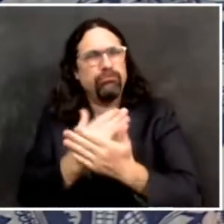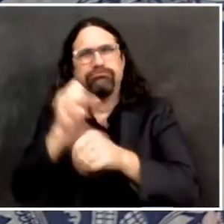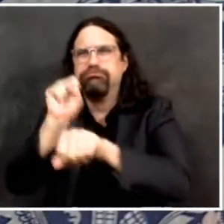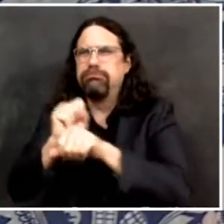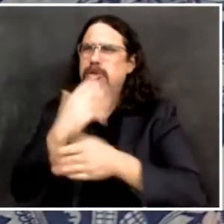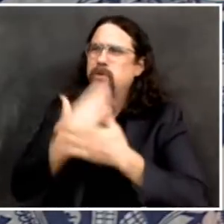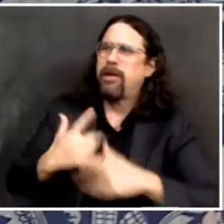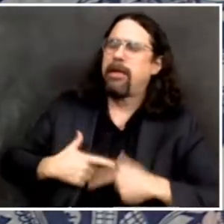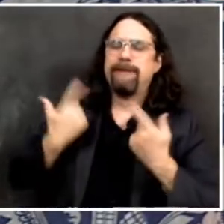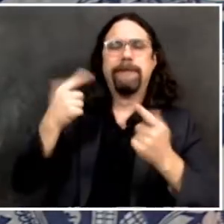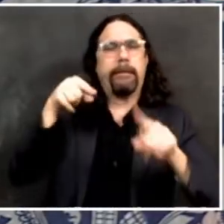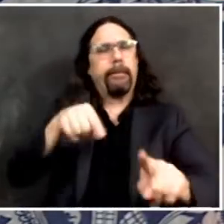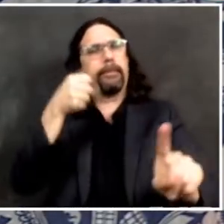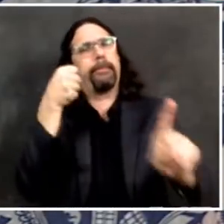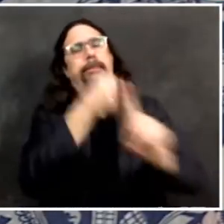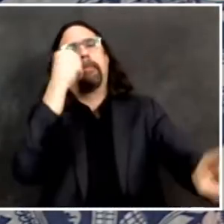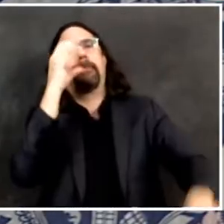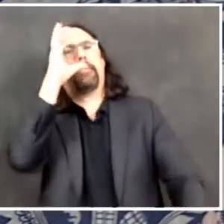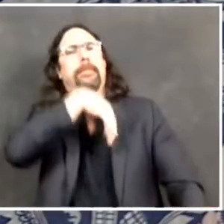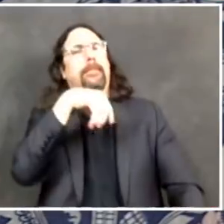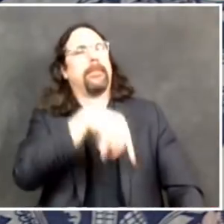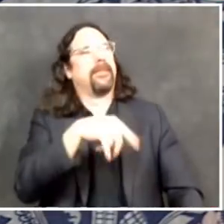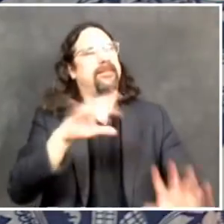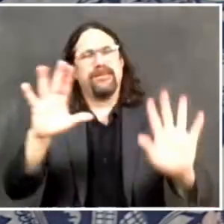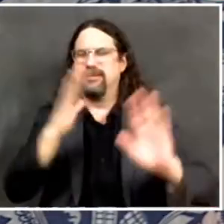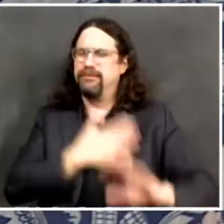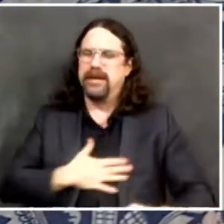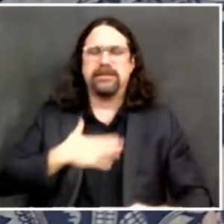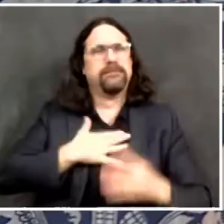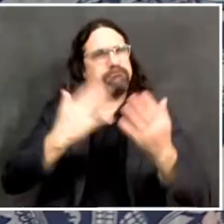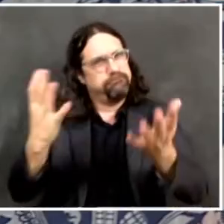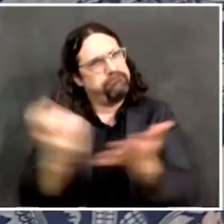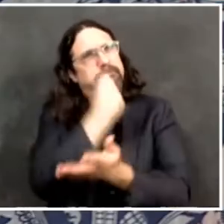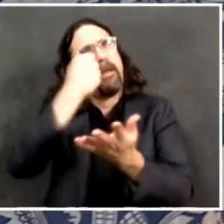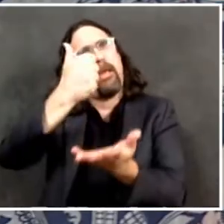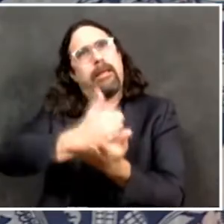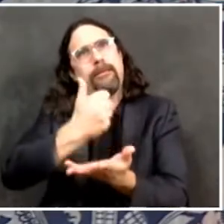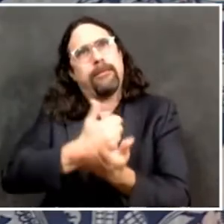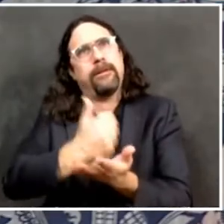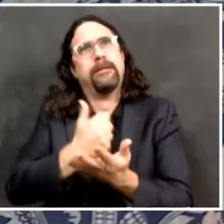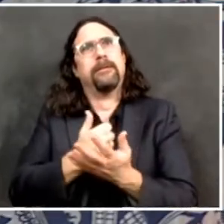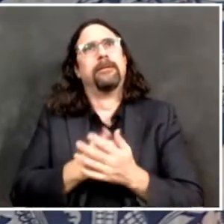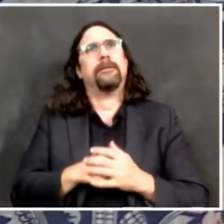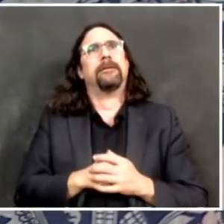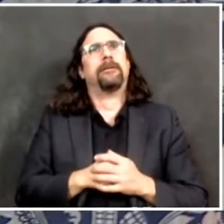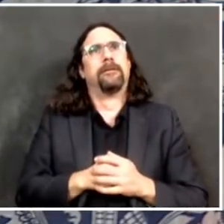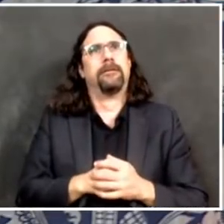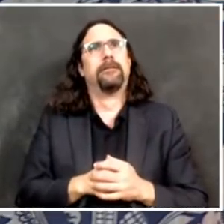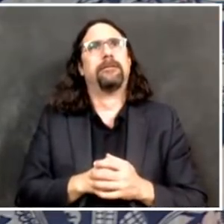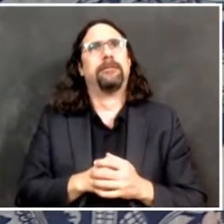nyc.gov/getfood. You can call 311. You can find all the places, all the ways we'll get you food.